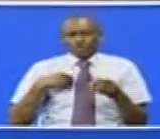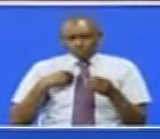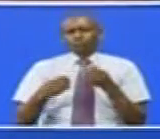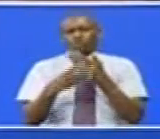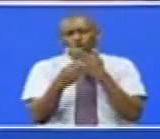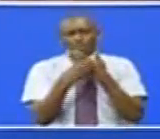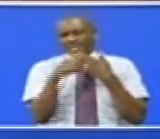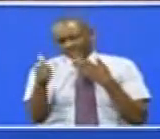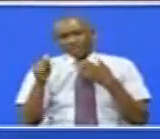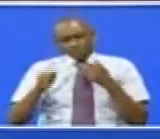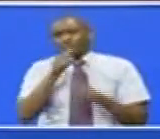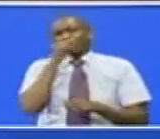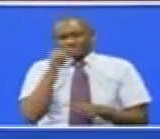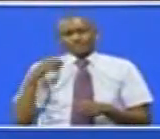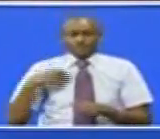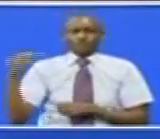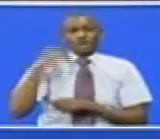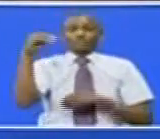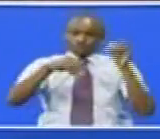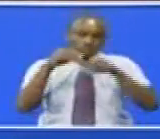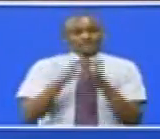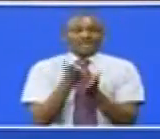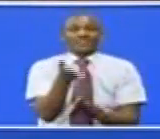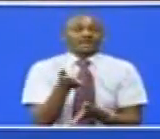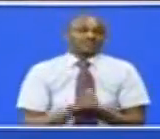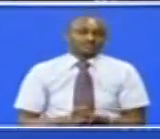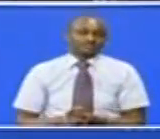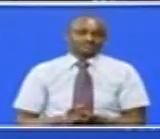attract private investors.